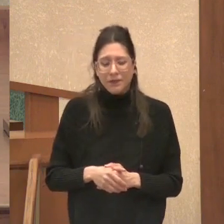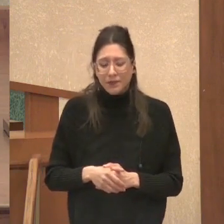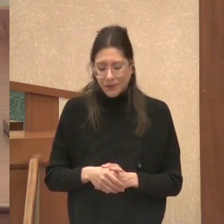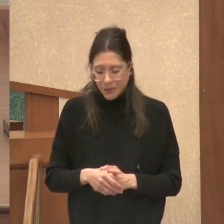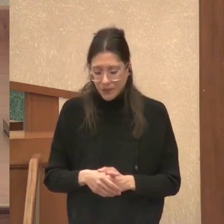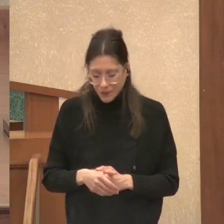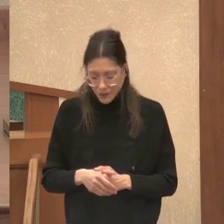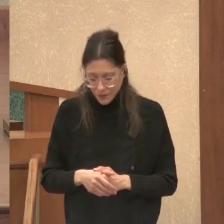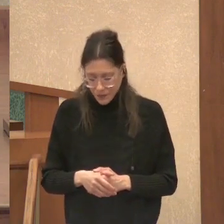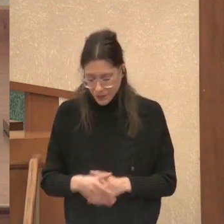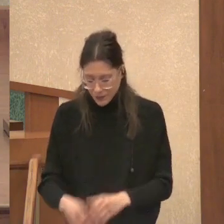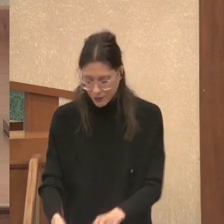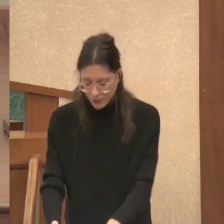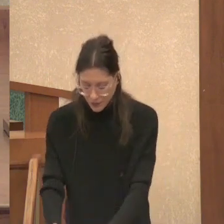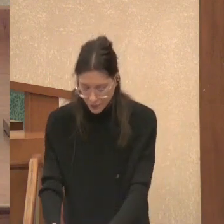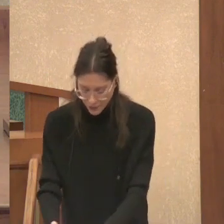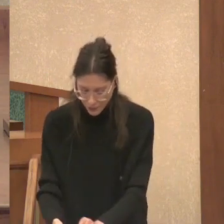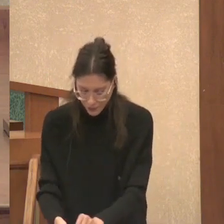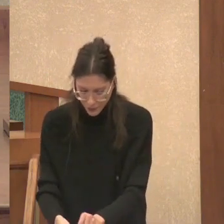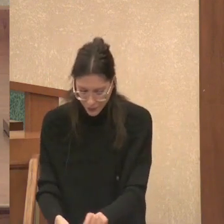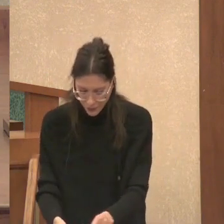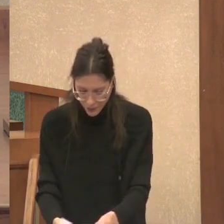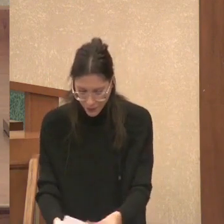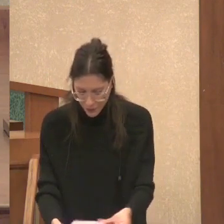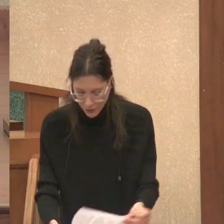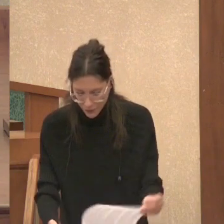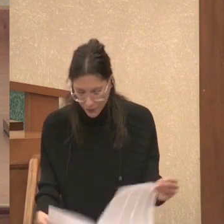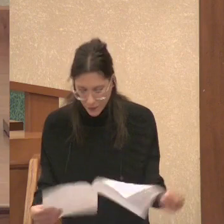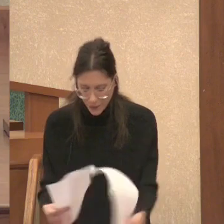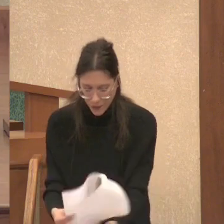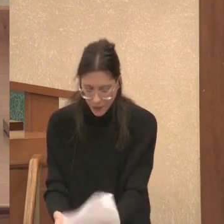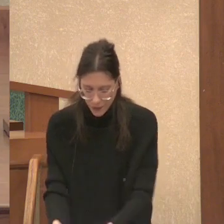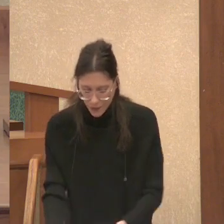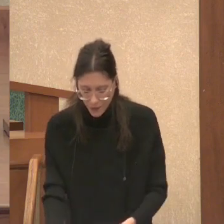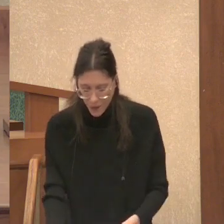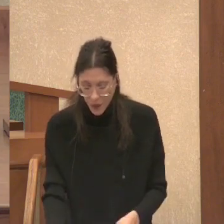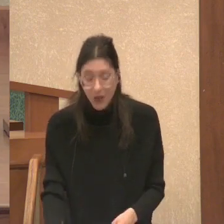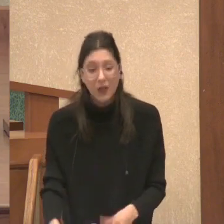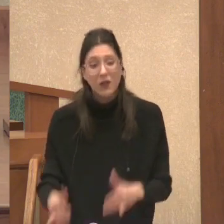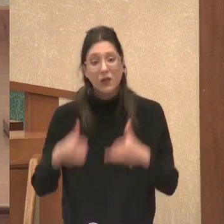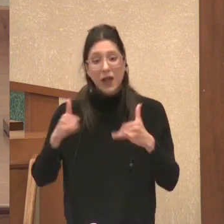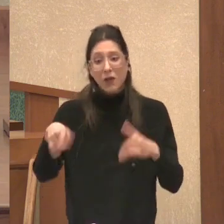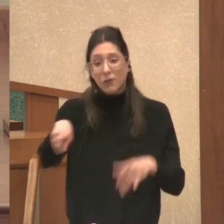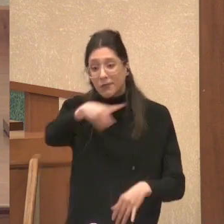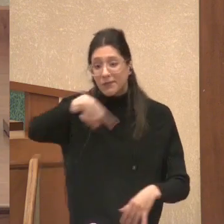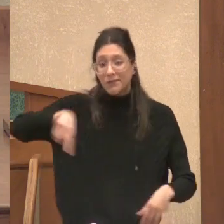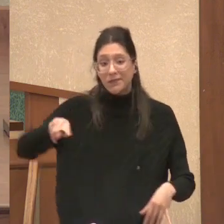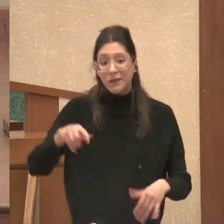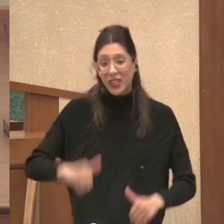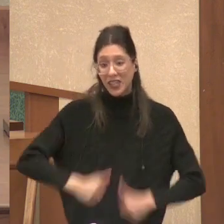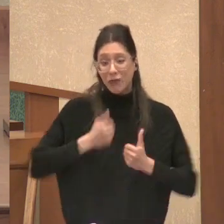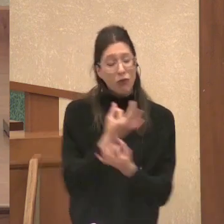humanity to the possibility of living in the freedom of God's love and mercy.